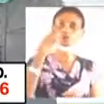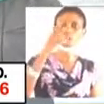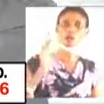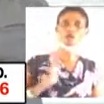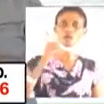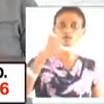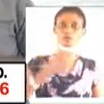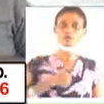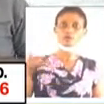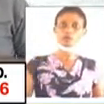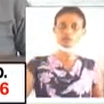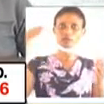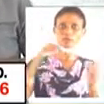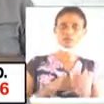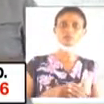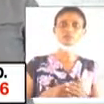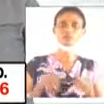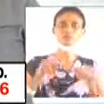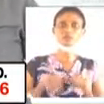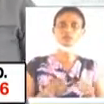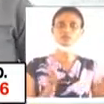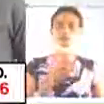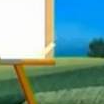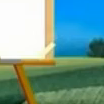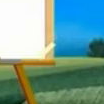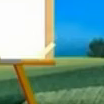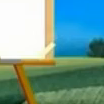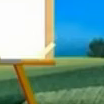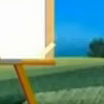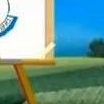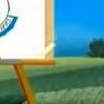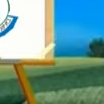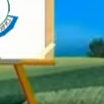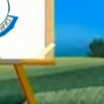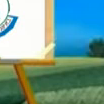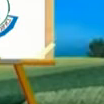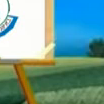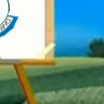in this platform, stay away from drugs. Thank you.